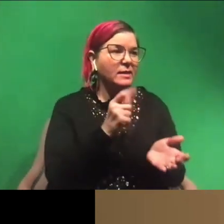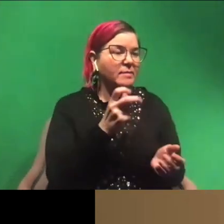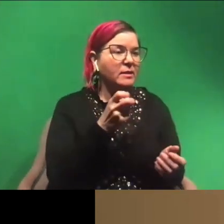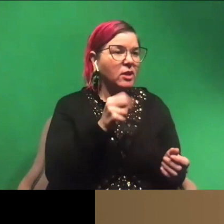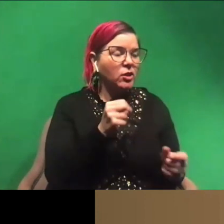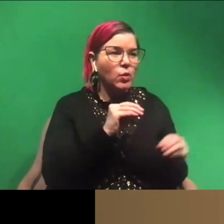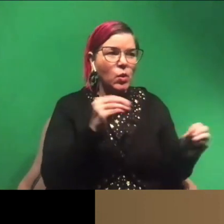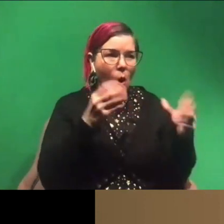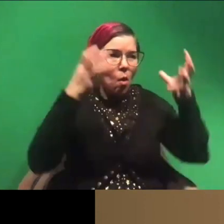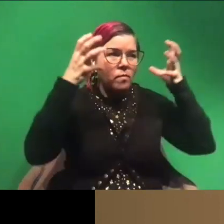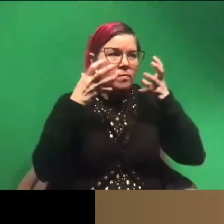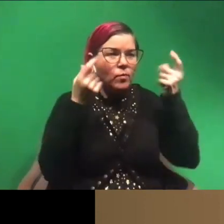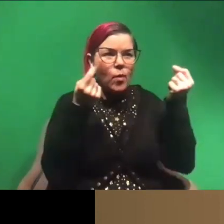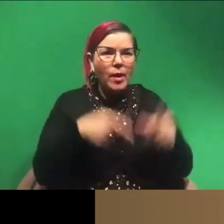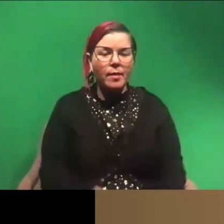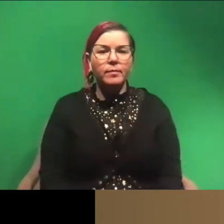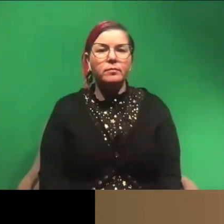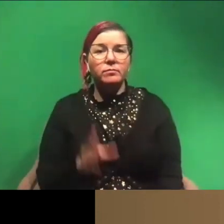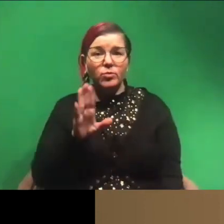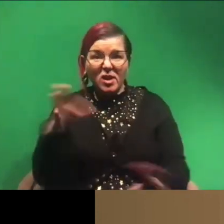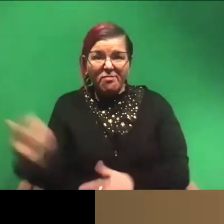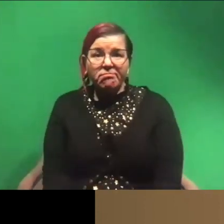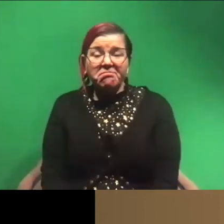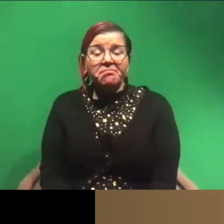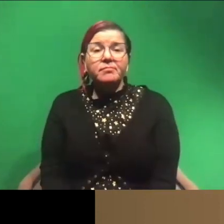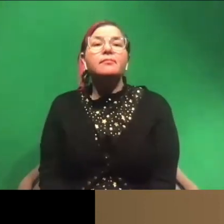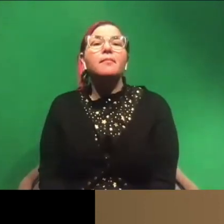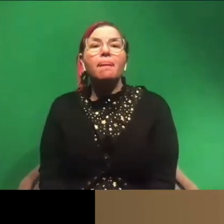on? You would die. Cool.